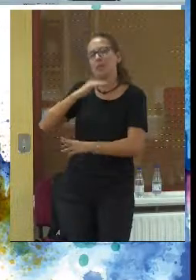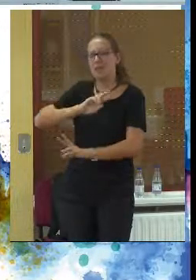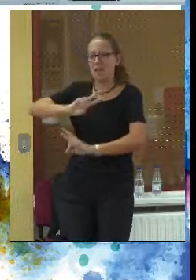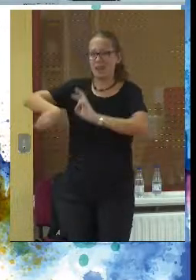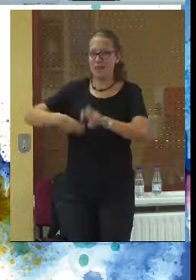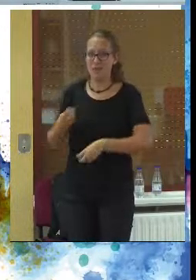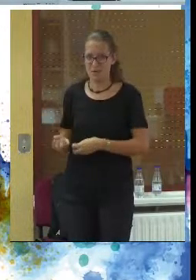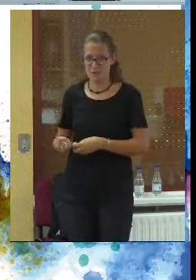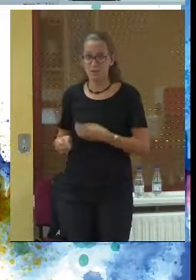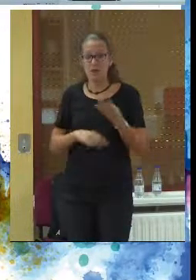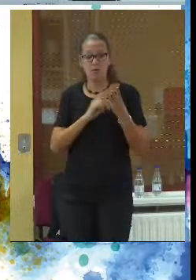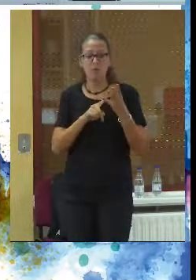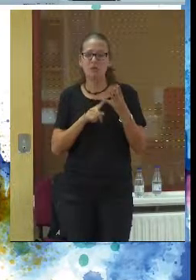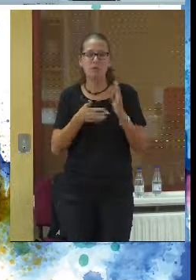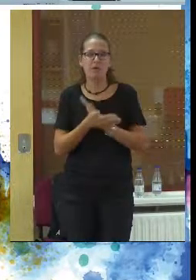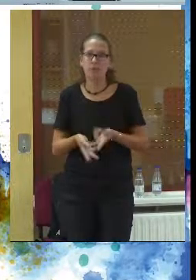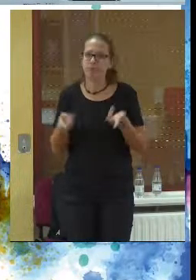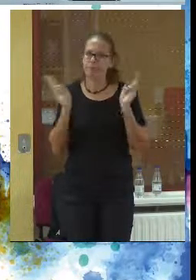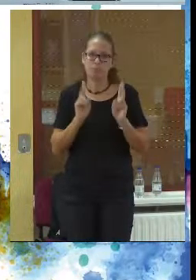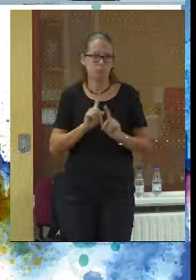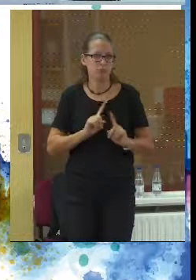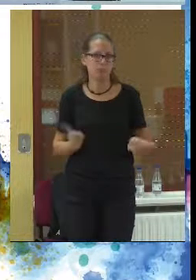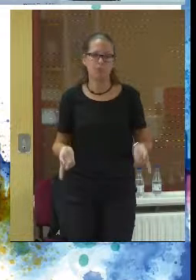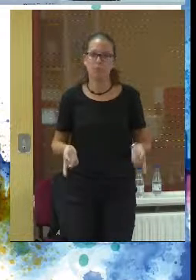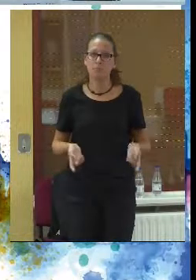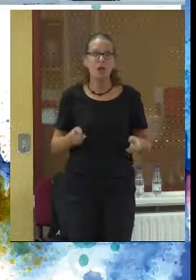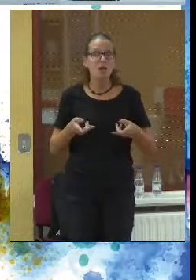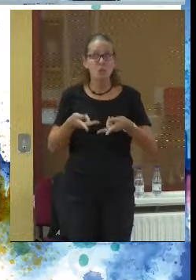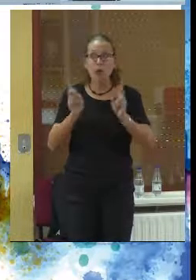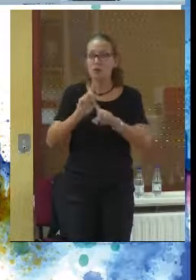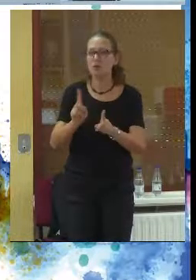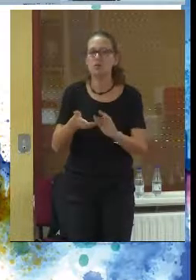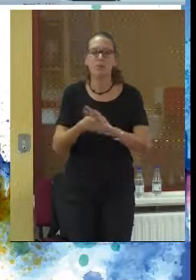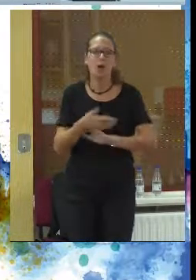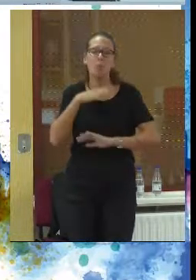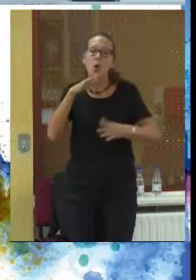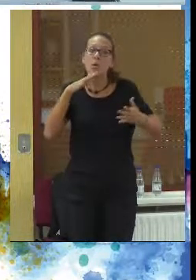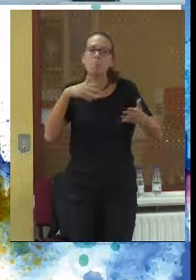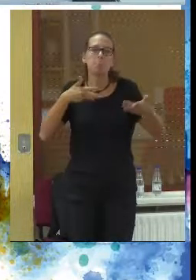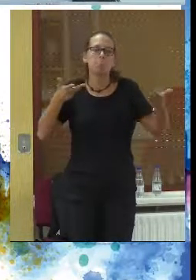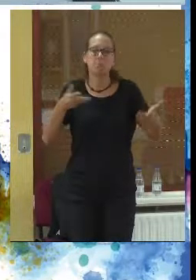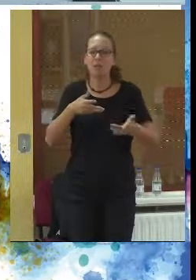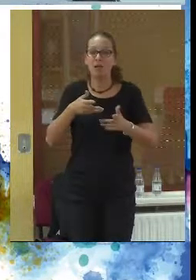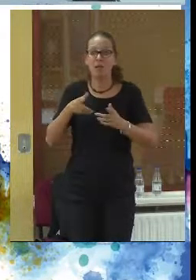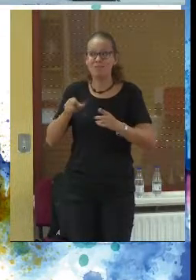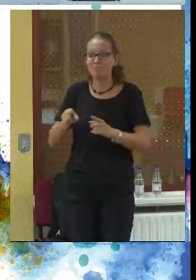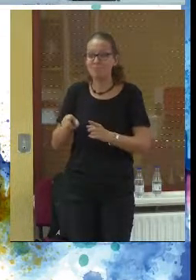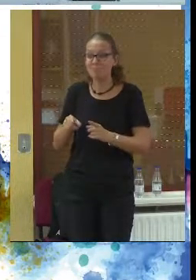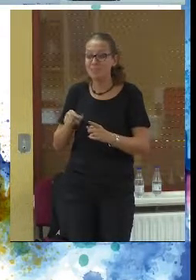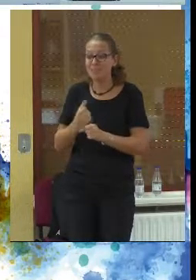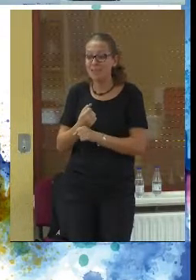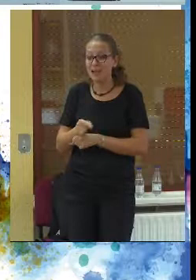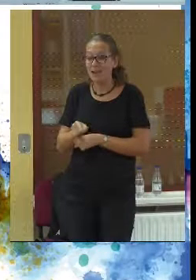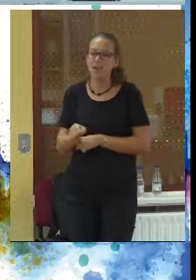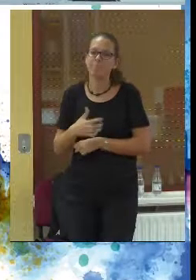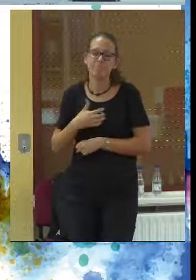up on their tasks and skills. And the last one is unauthorized. For X number of